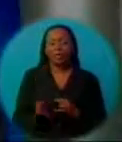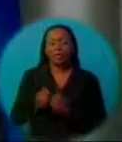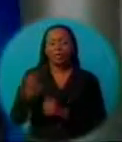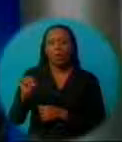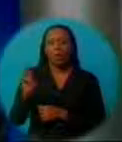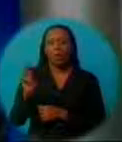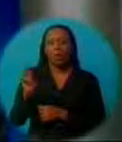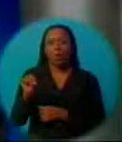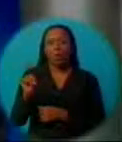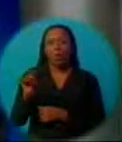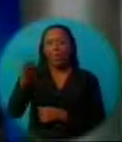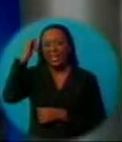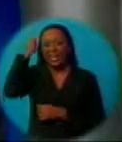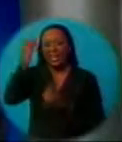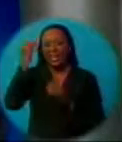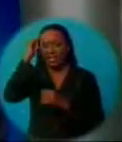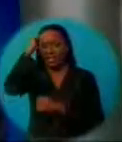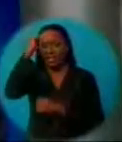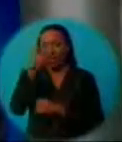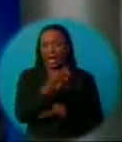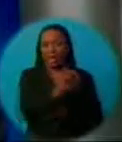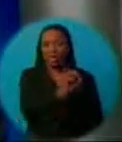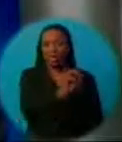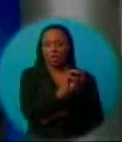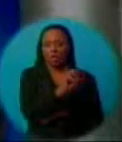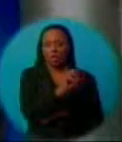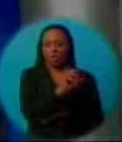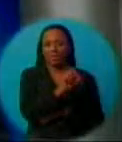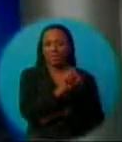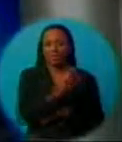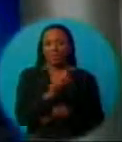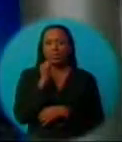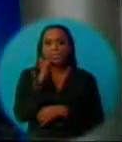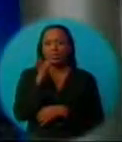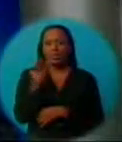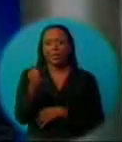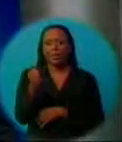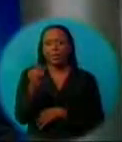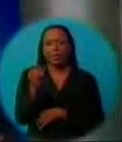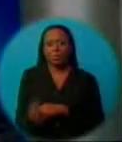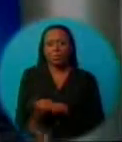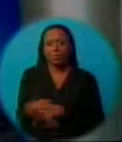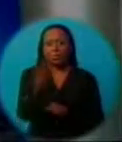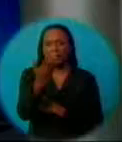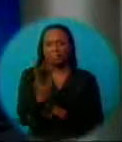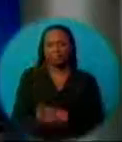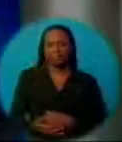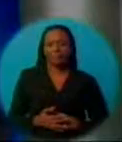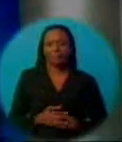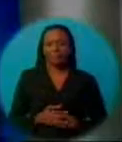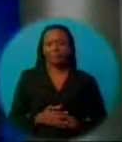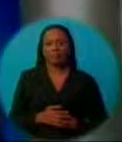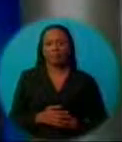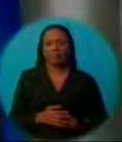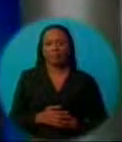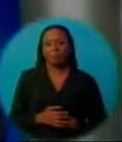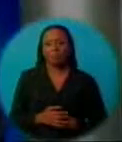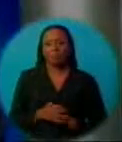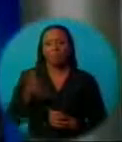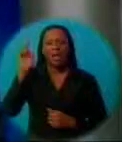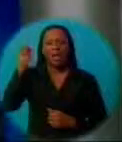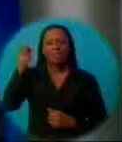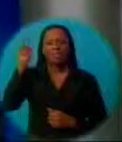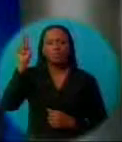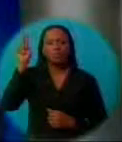Indians and Somerset. Live on MCTV's ESPN from 10.30 a.m. Still with cricket, Ravi Rampal